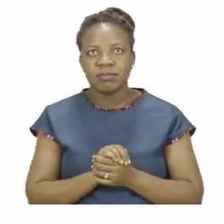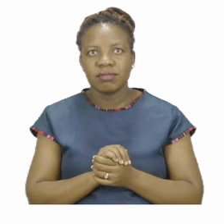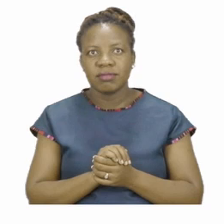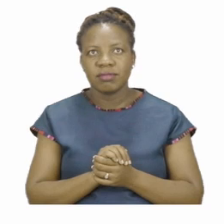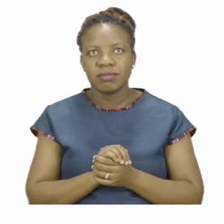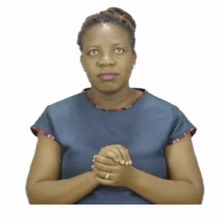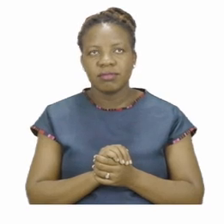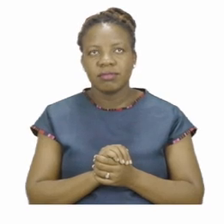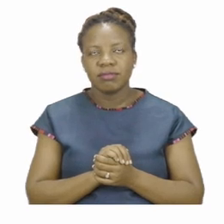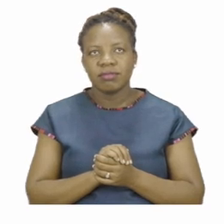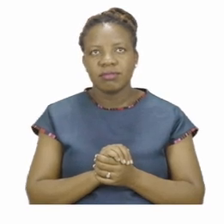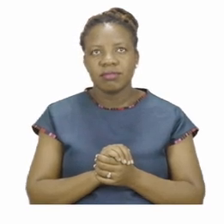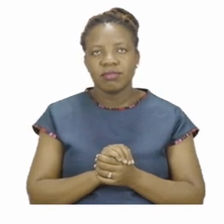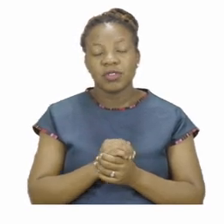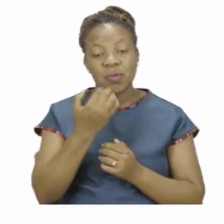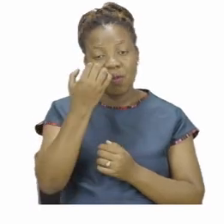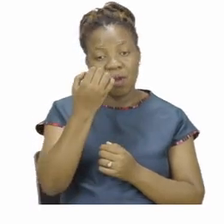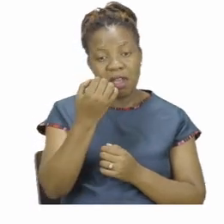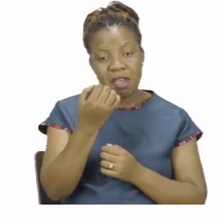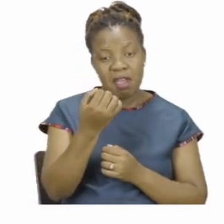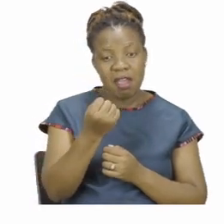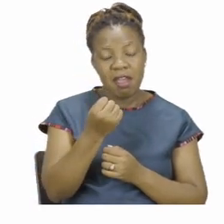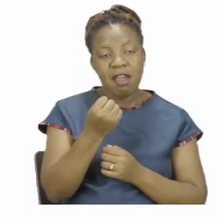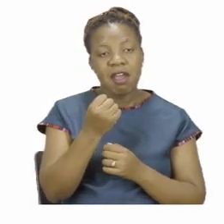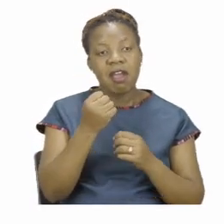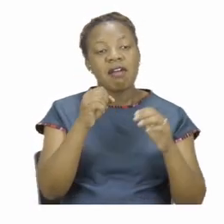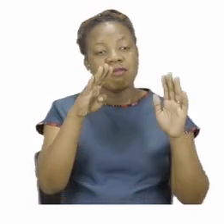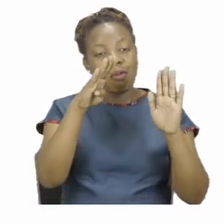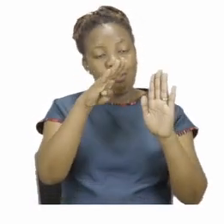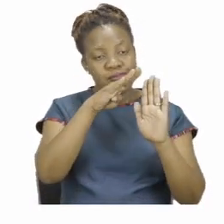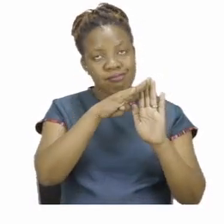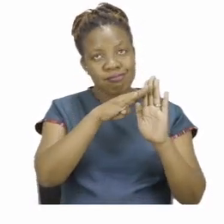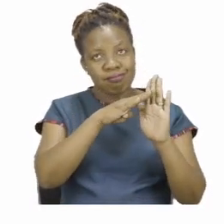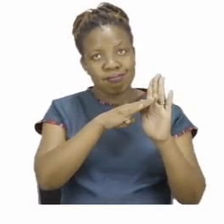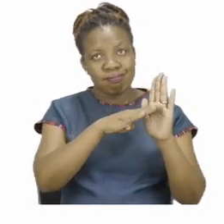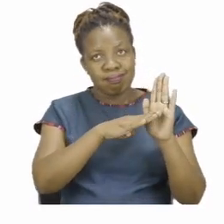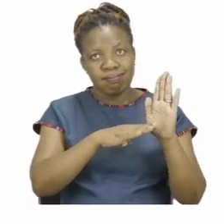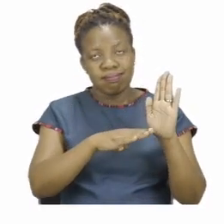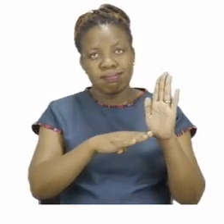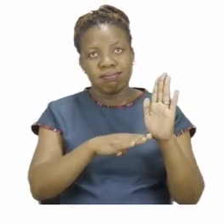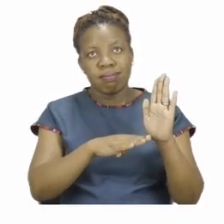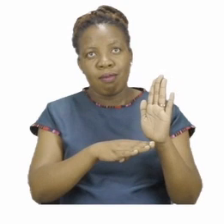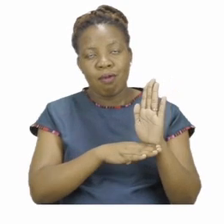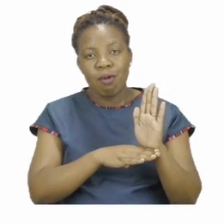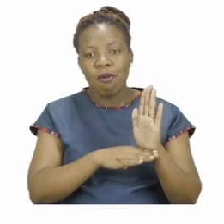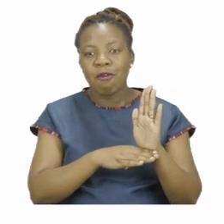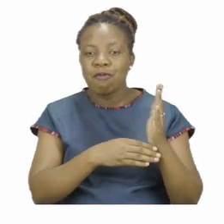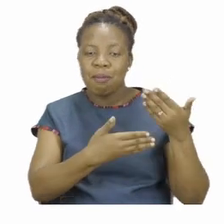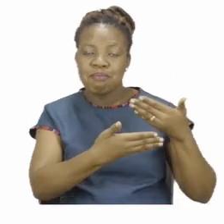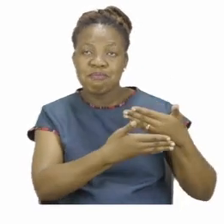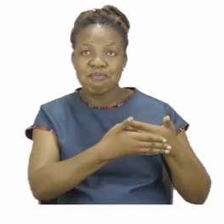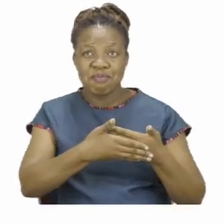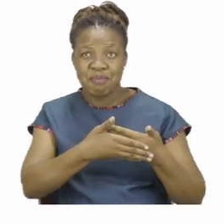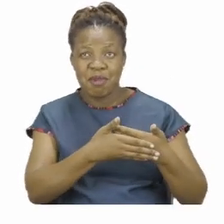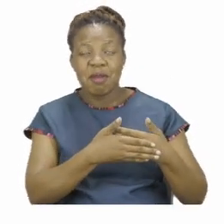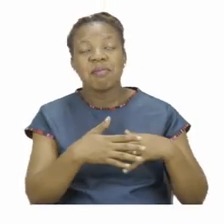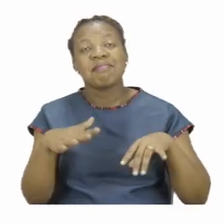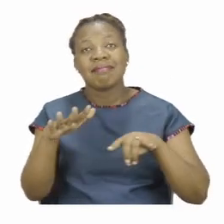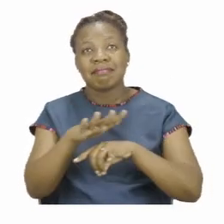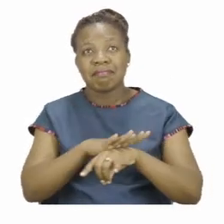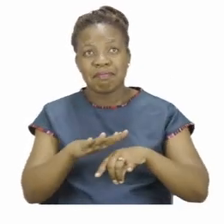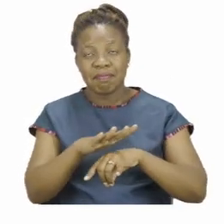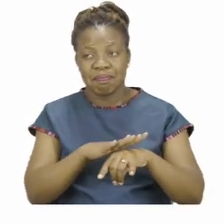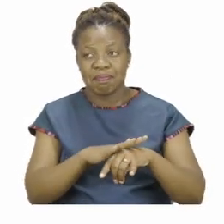youngs, meaning the little ones of animals. We have the words lamb,